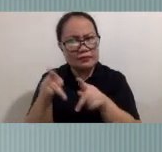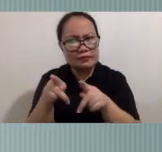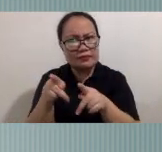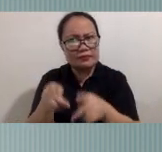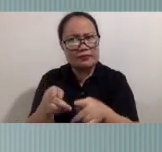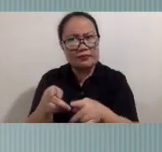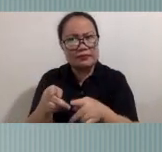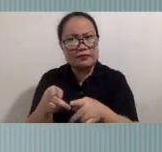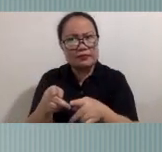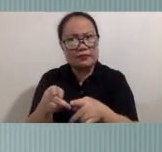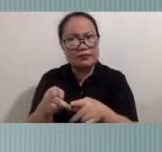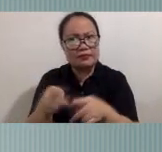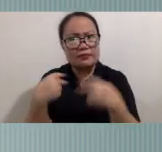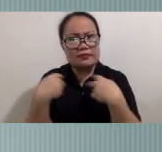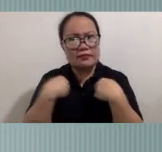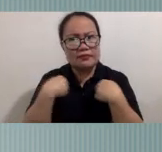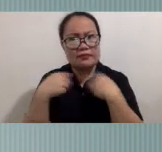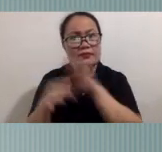Now, this time,